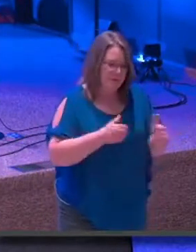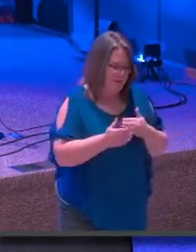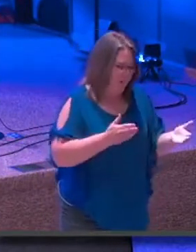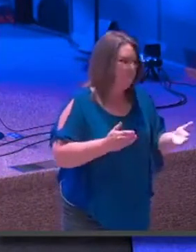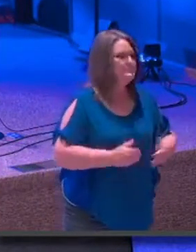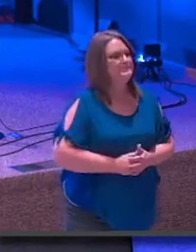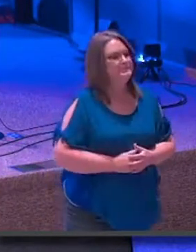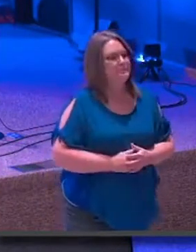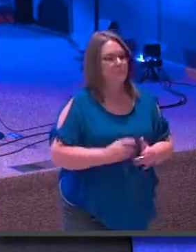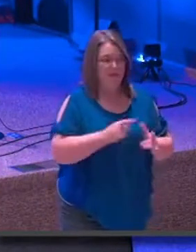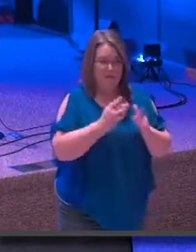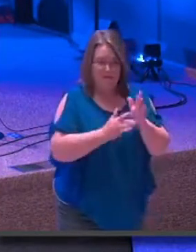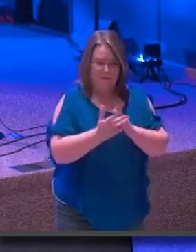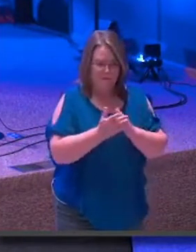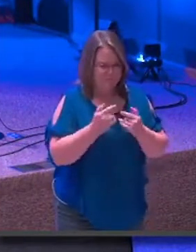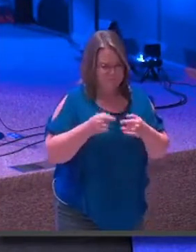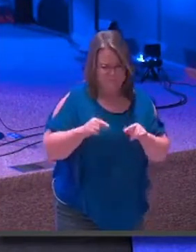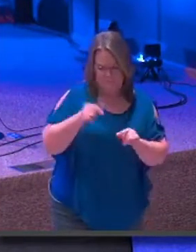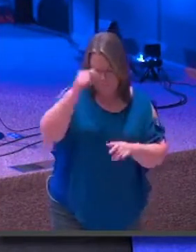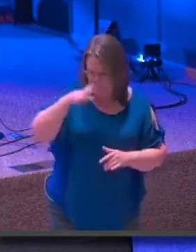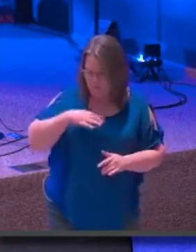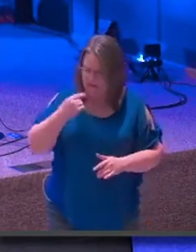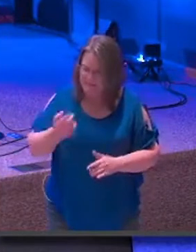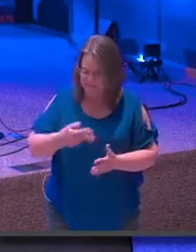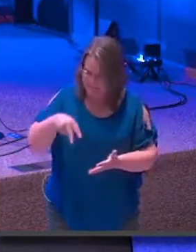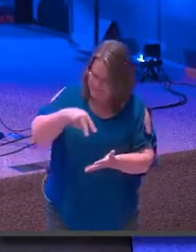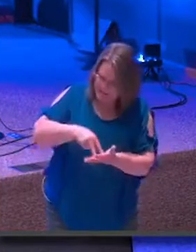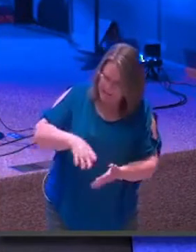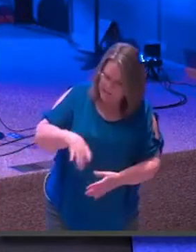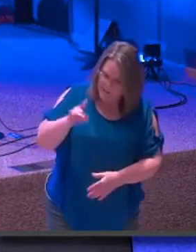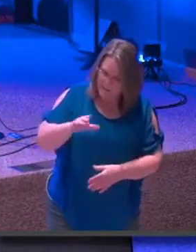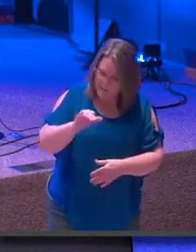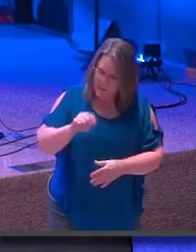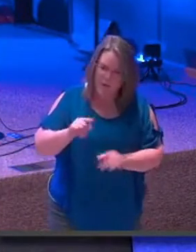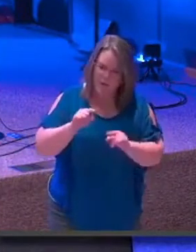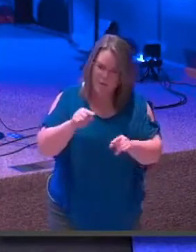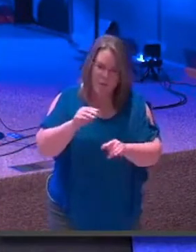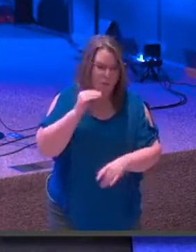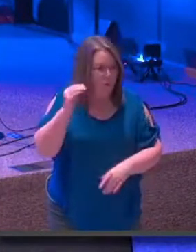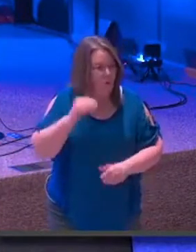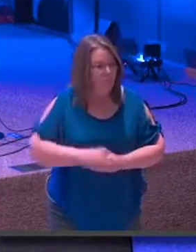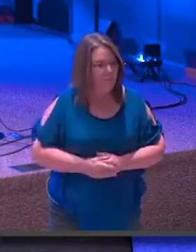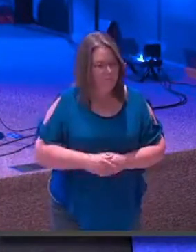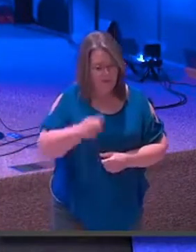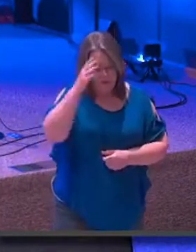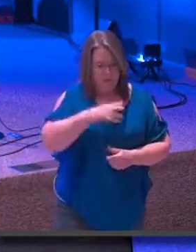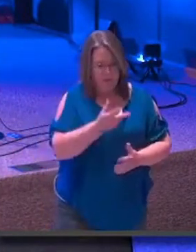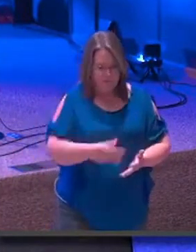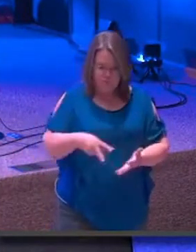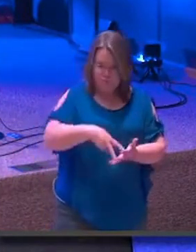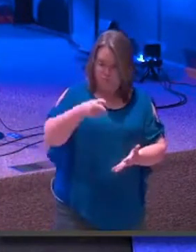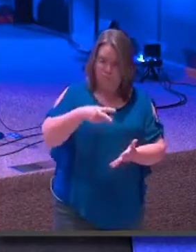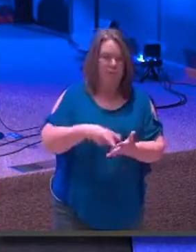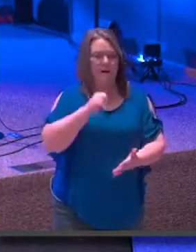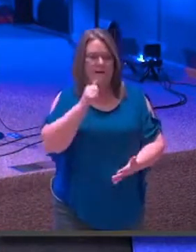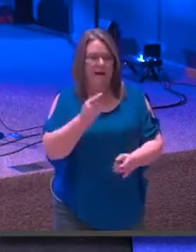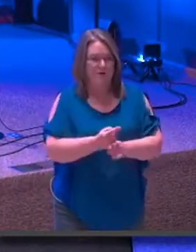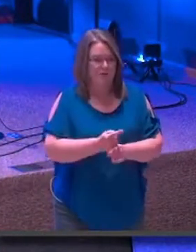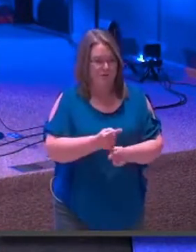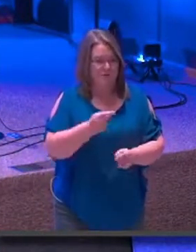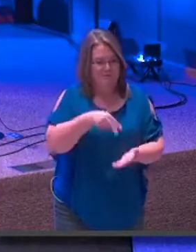then Jesus turned to the paralyzed man and said, "Stand up, pick up your mat, and go home." And the man jumped up. He didn't just stand up. He jumped